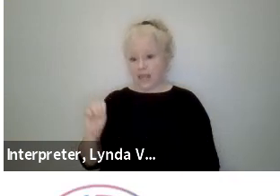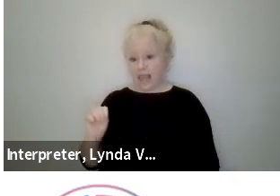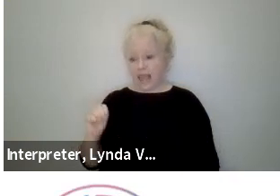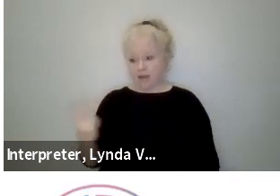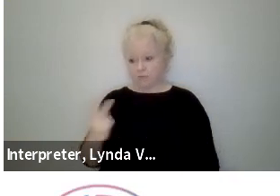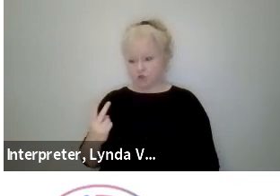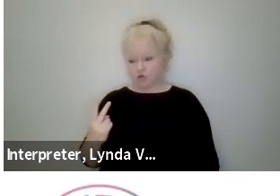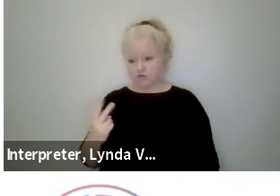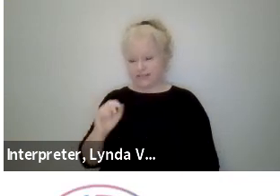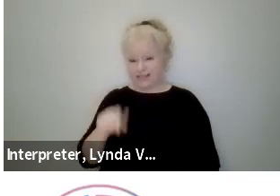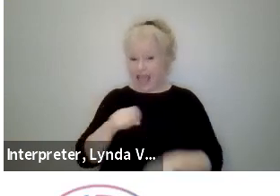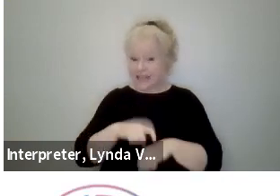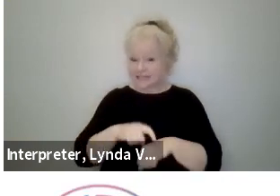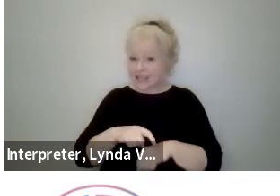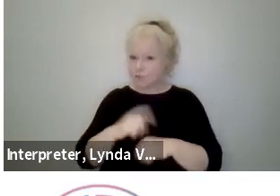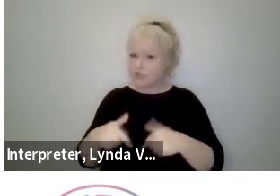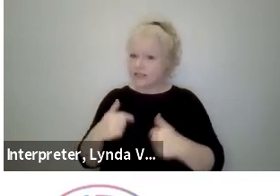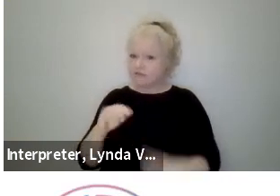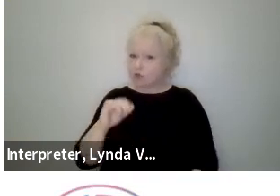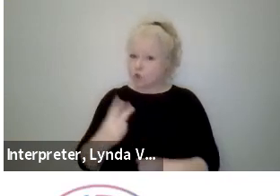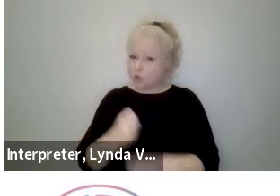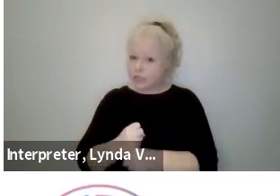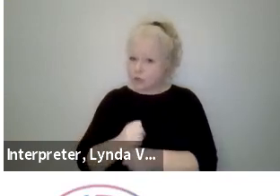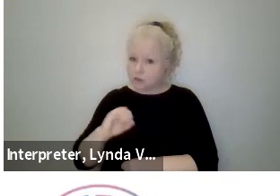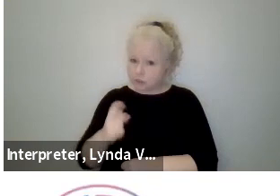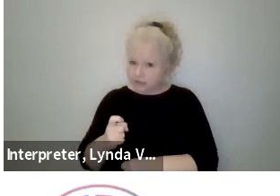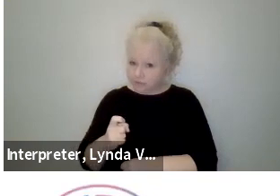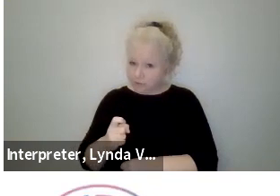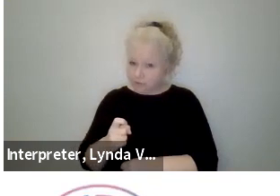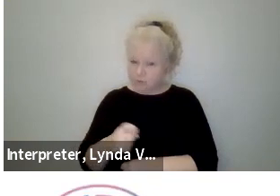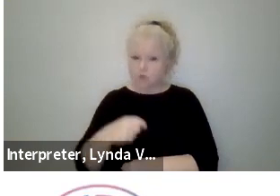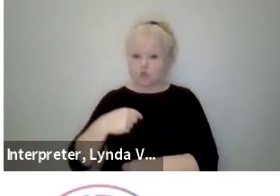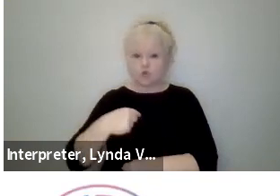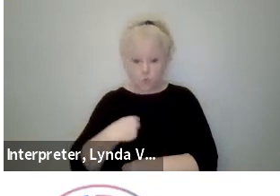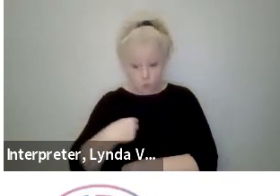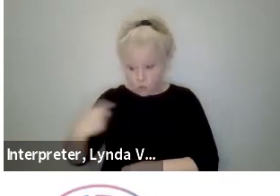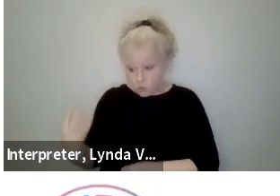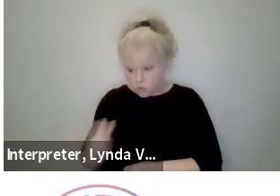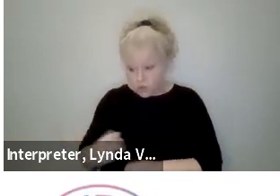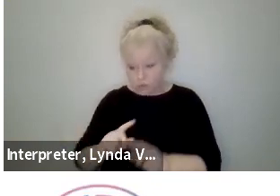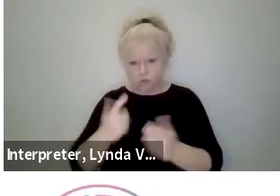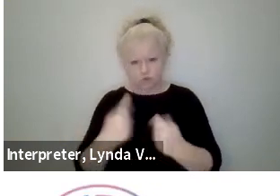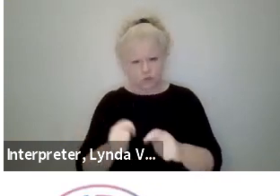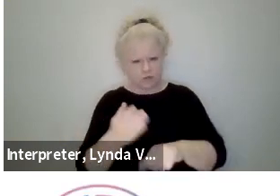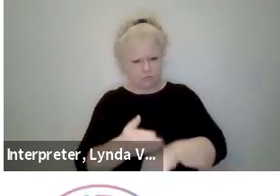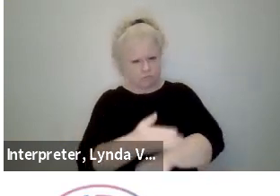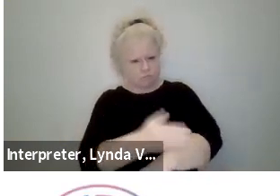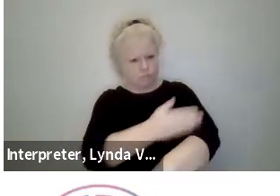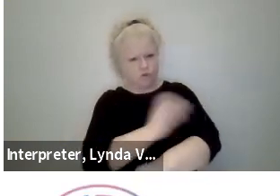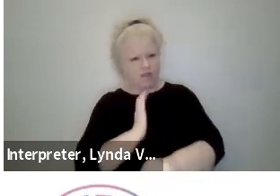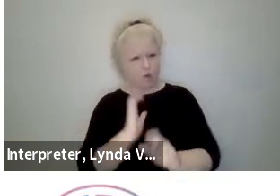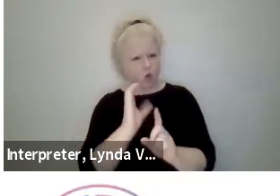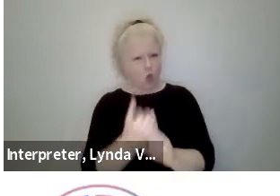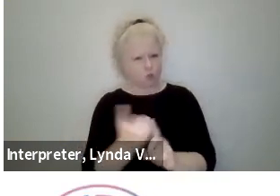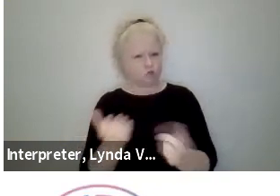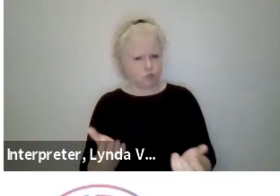2 years at the time, and we were trying to improve our culture actually at our location. And we were kind of